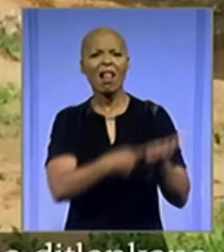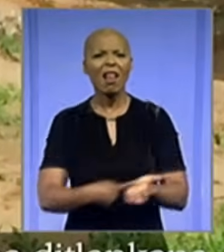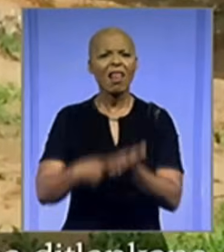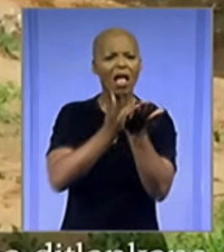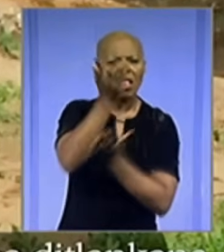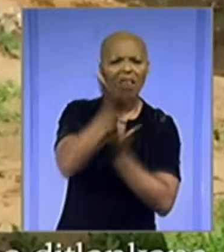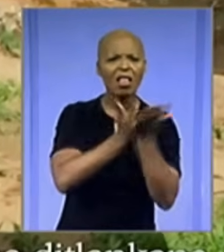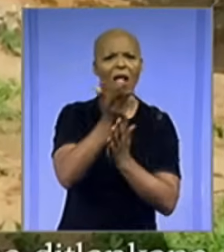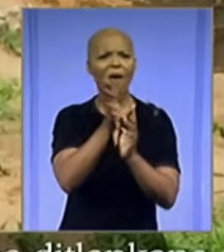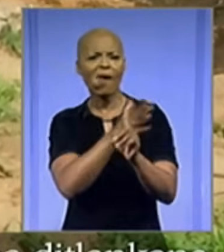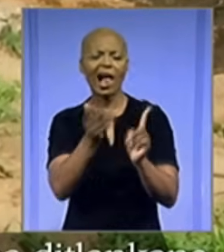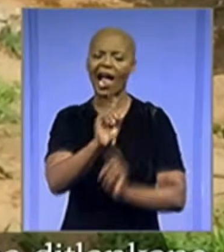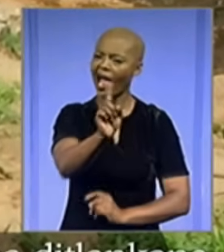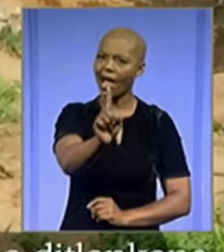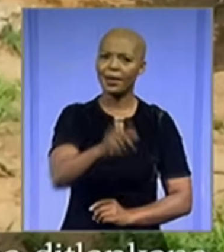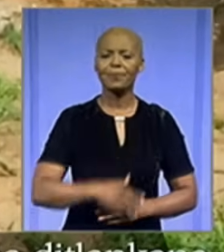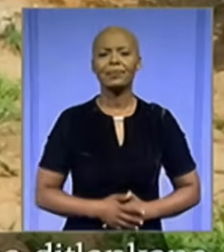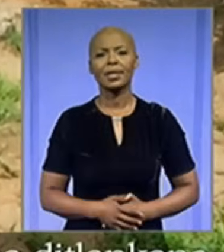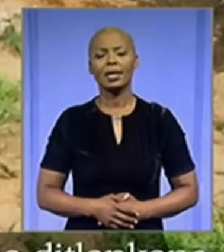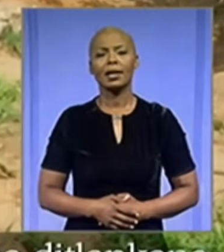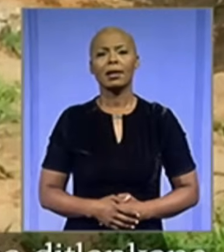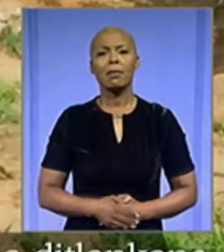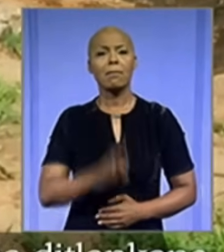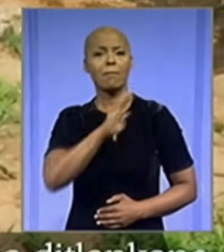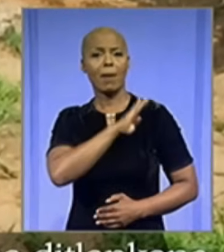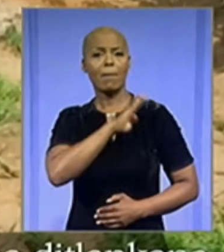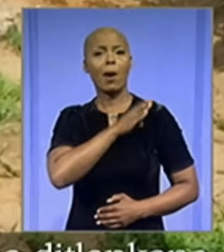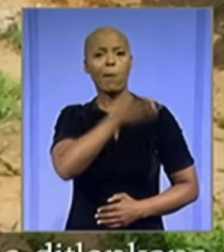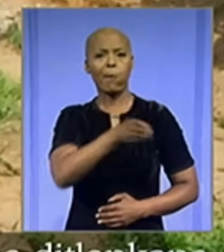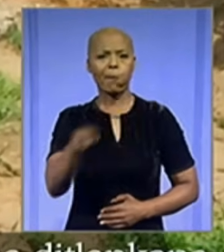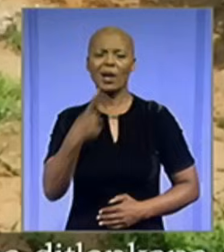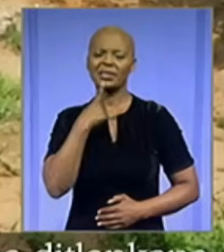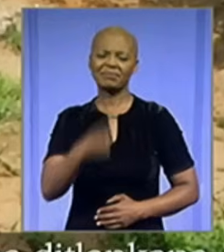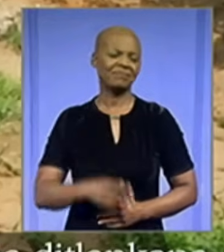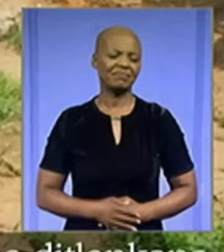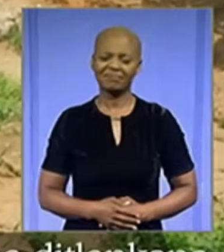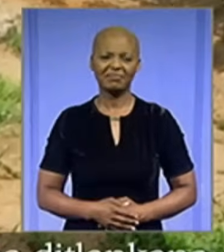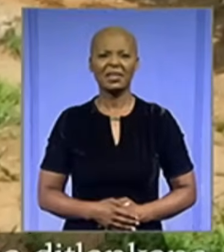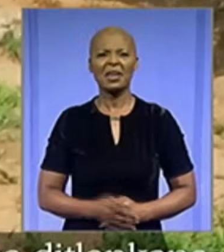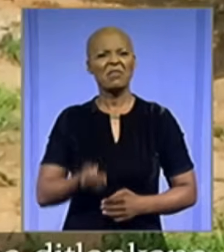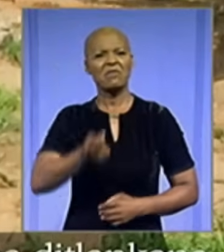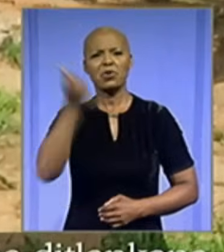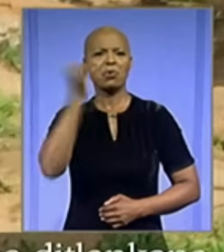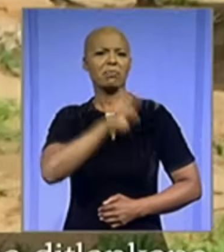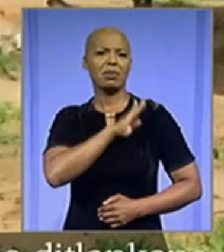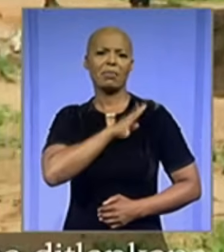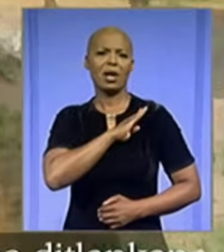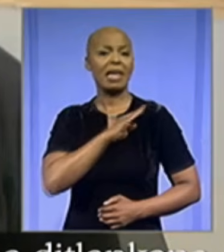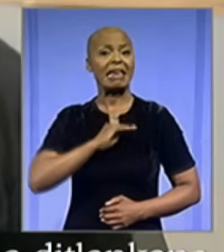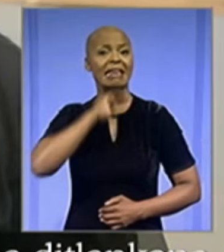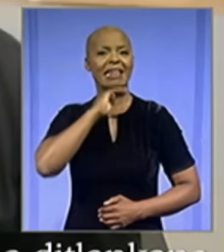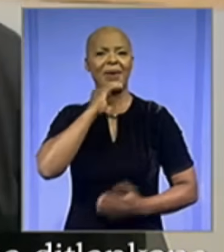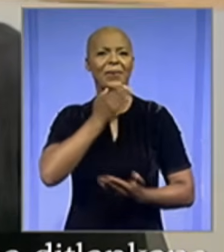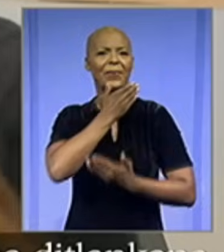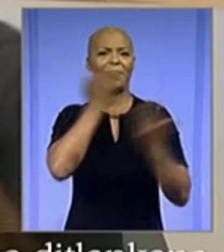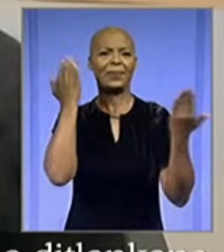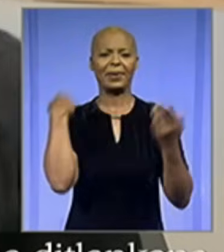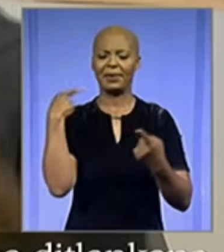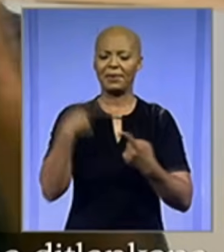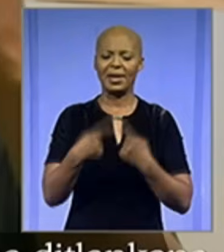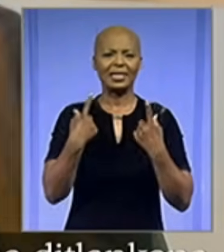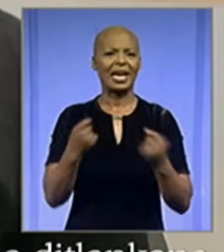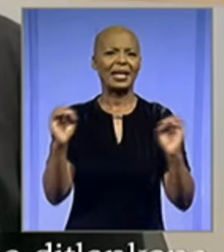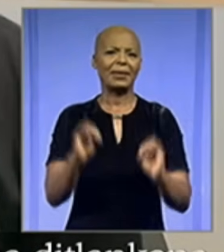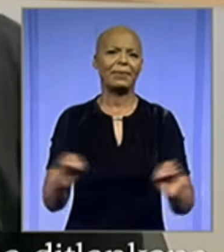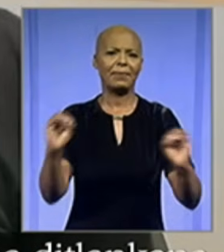disa molelwane e fela lekoko la re palo ya masole kwa molelwaneng e kwa tlase thata. Not enough has been done. You need